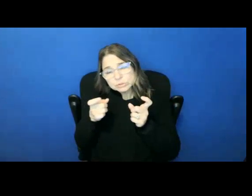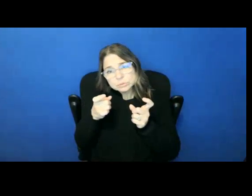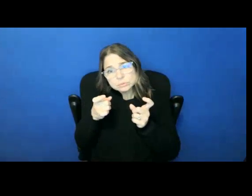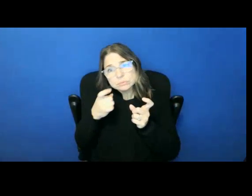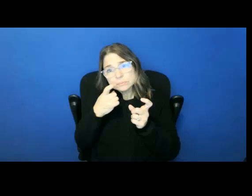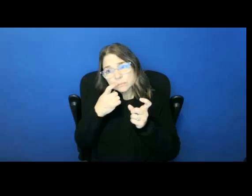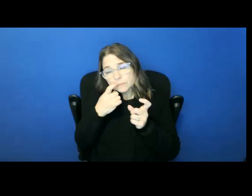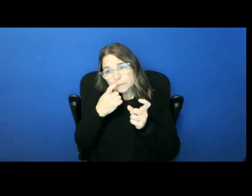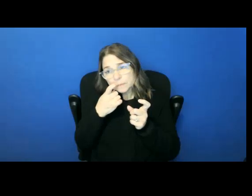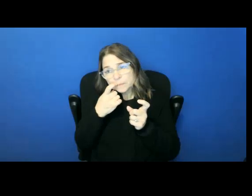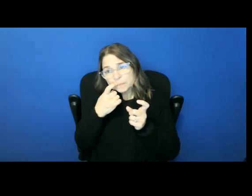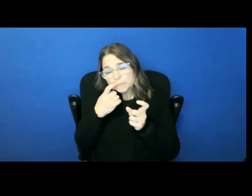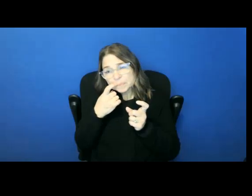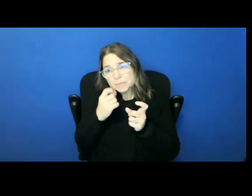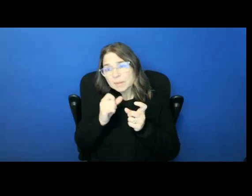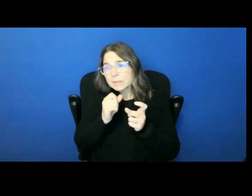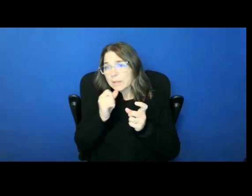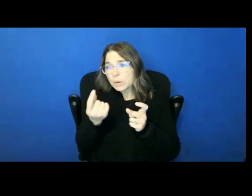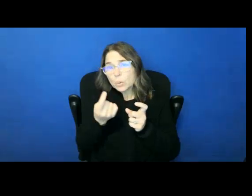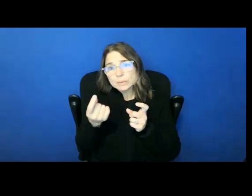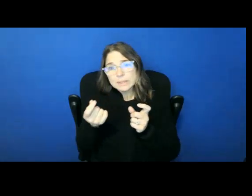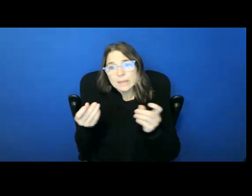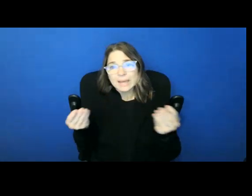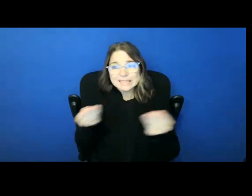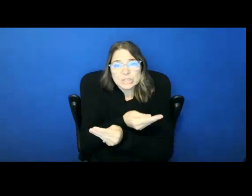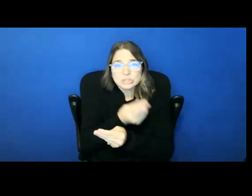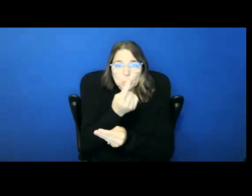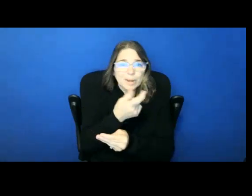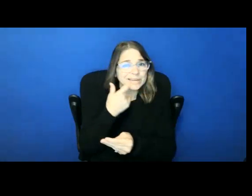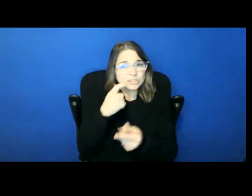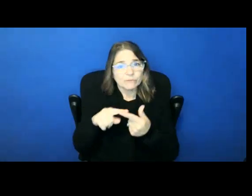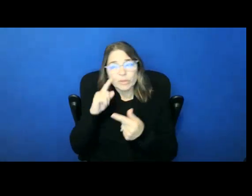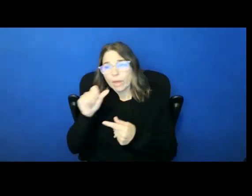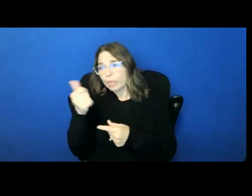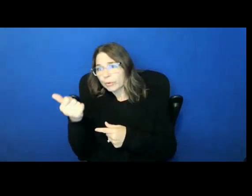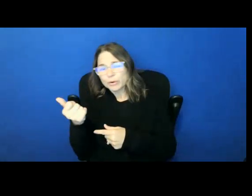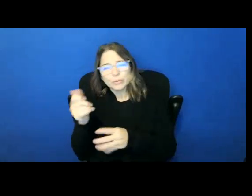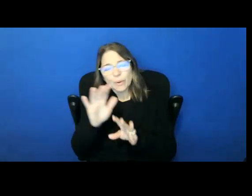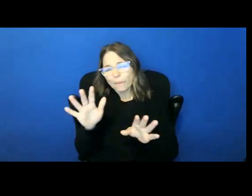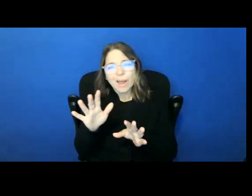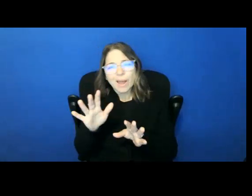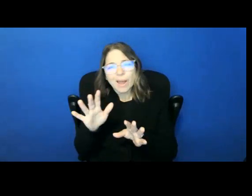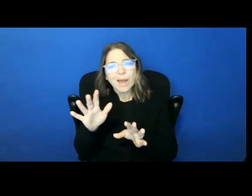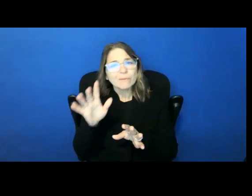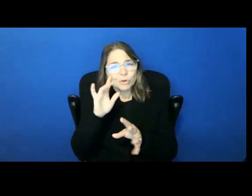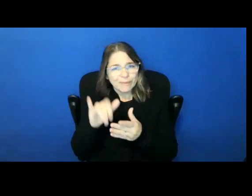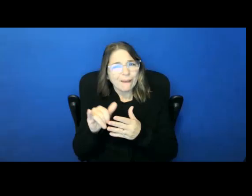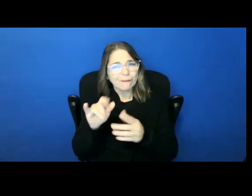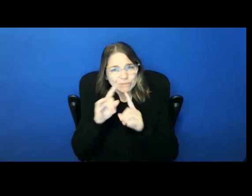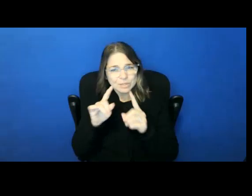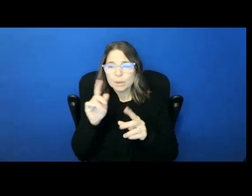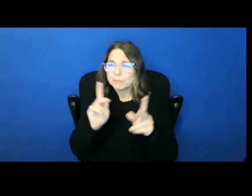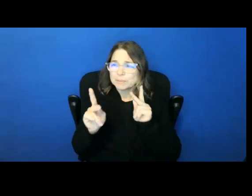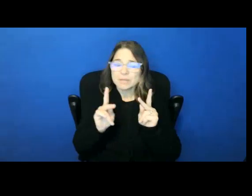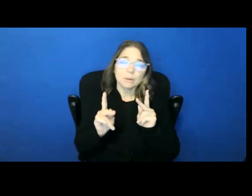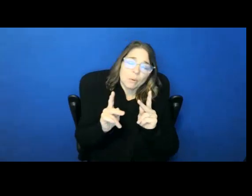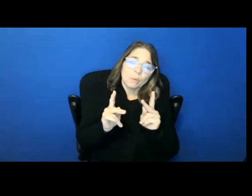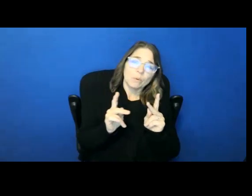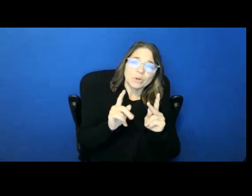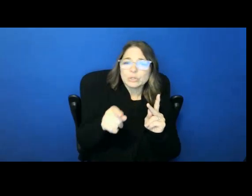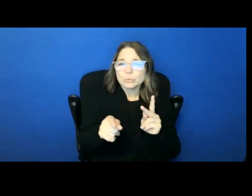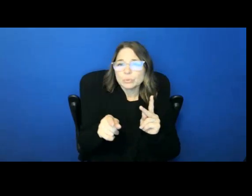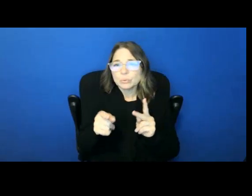manage. You're not just exchanging one addiction for another, because I've heard that conversation in our context of people just not